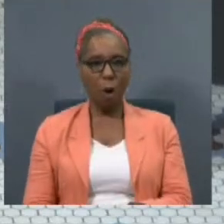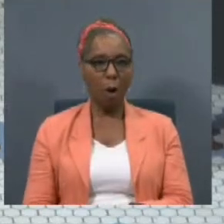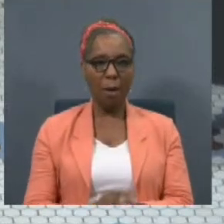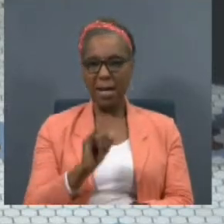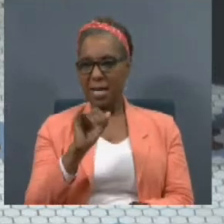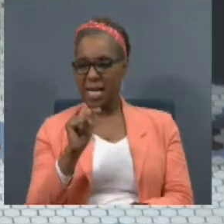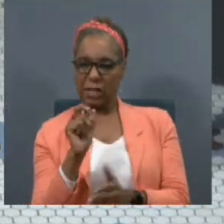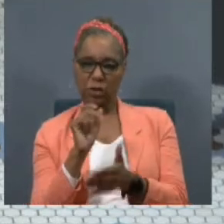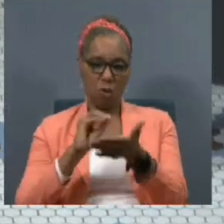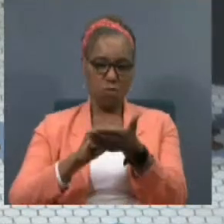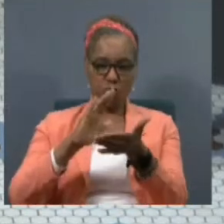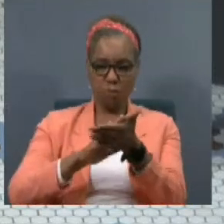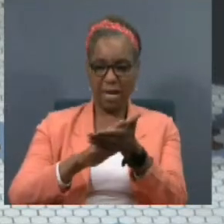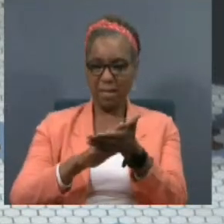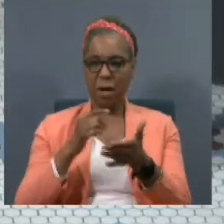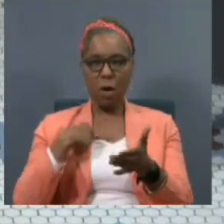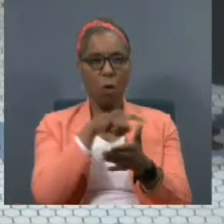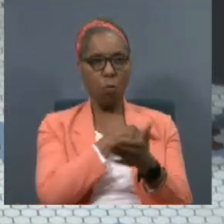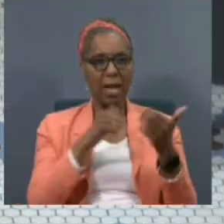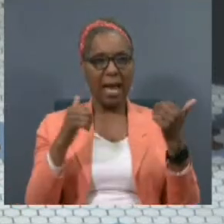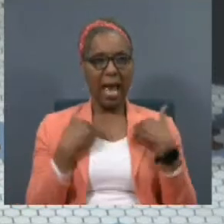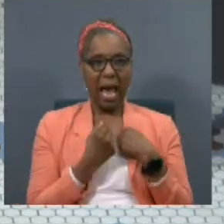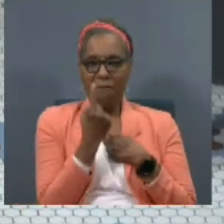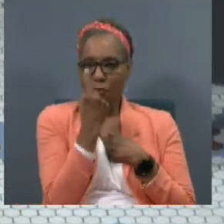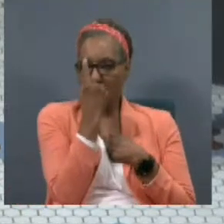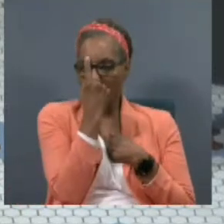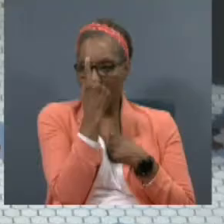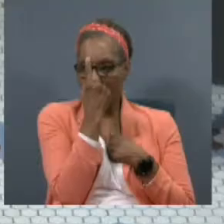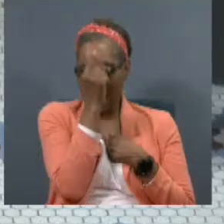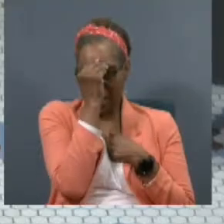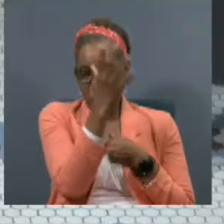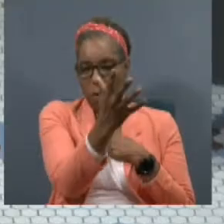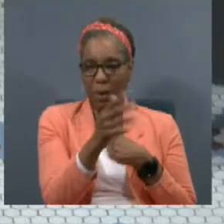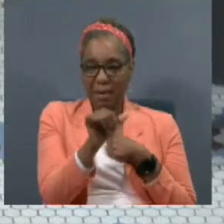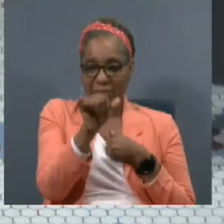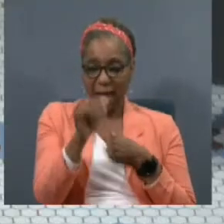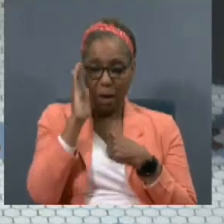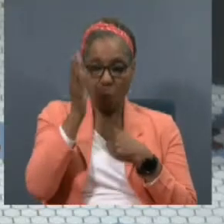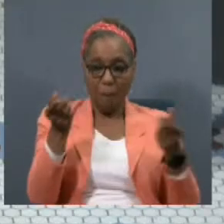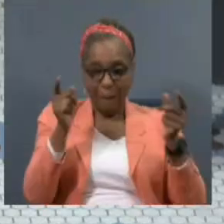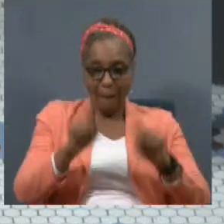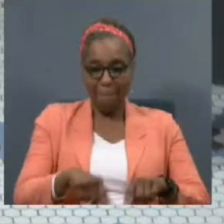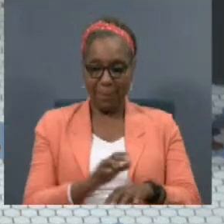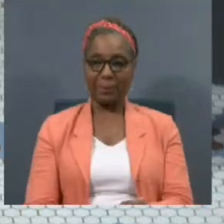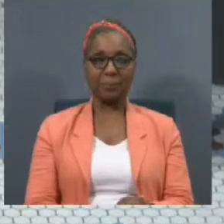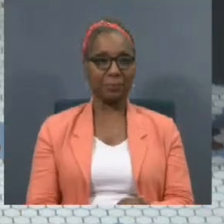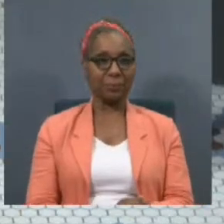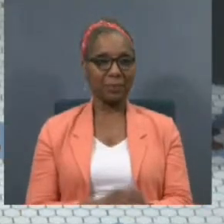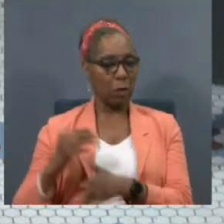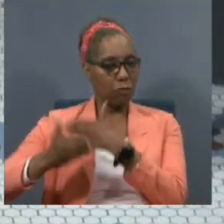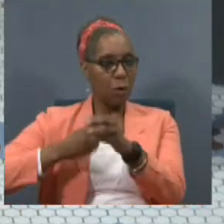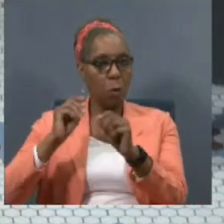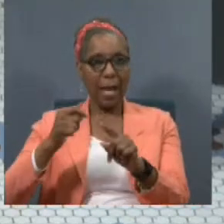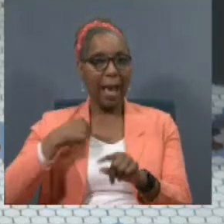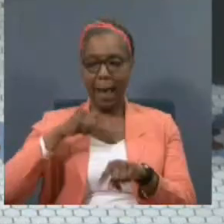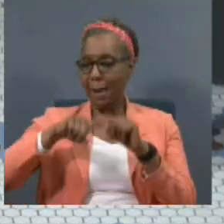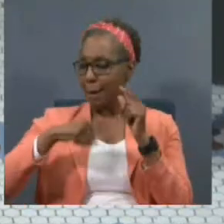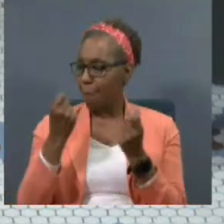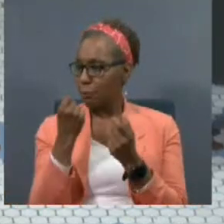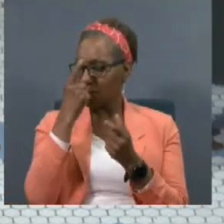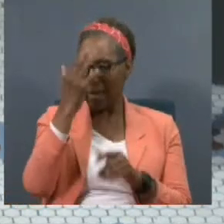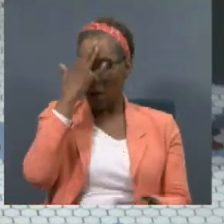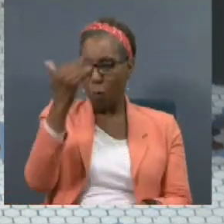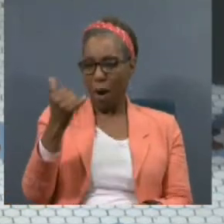it's written that we only got this one notice that this was going on. I can't